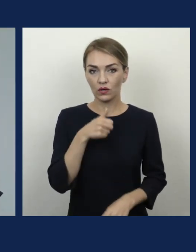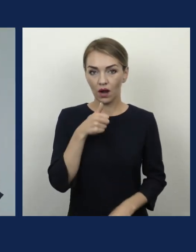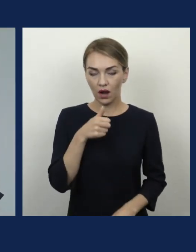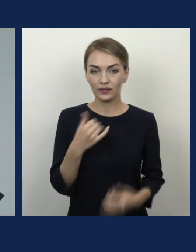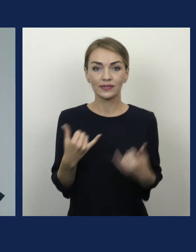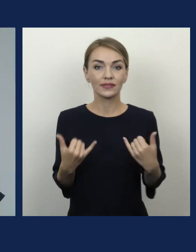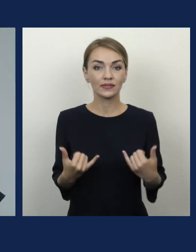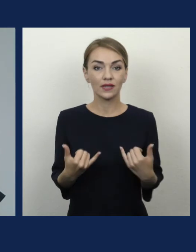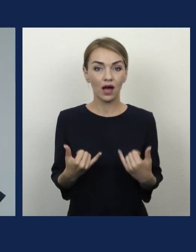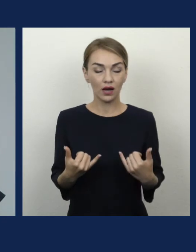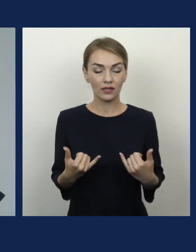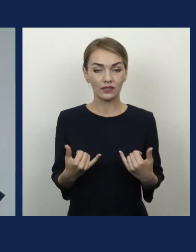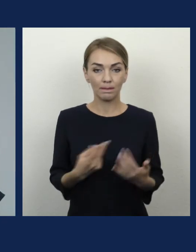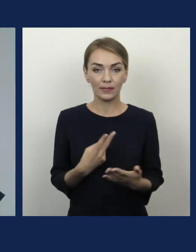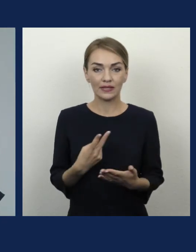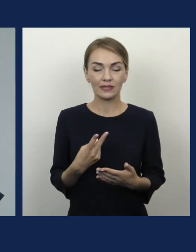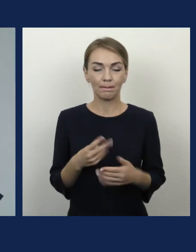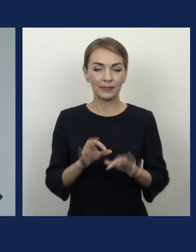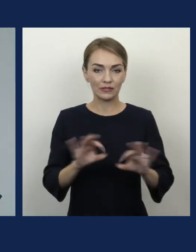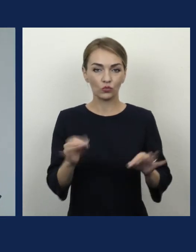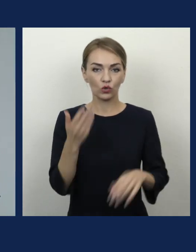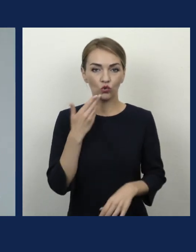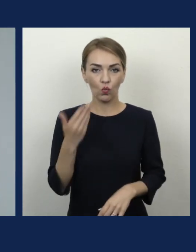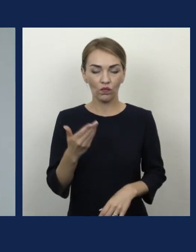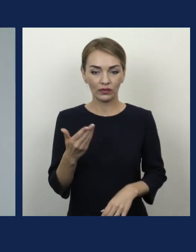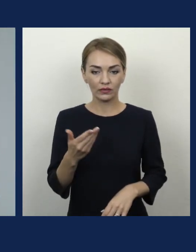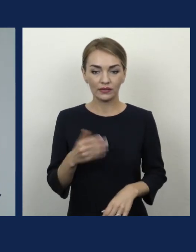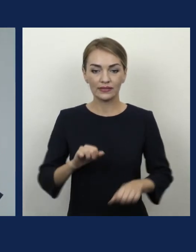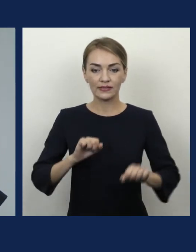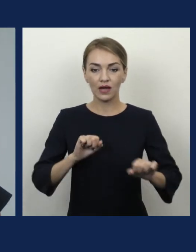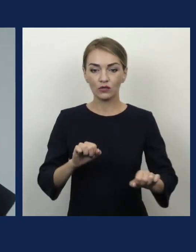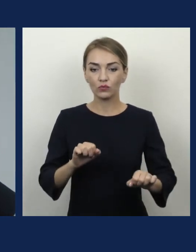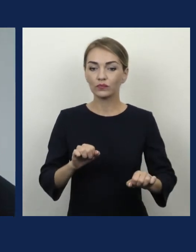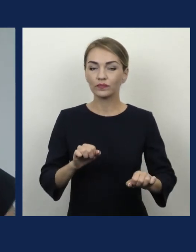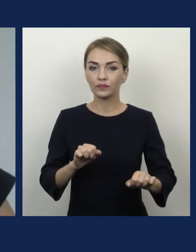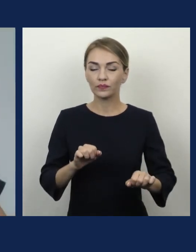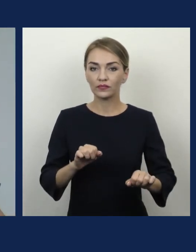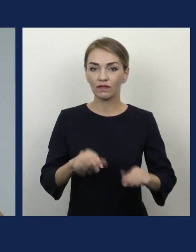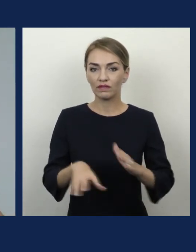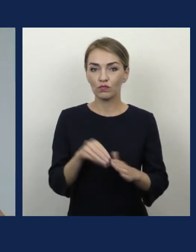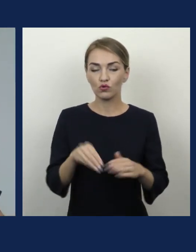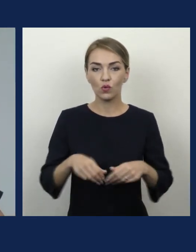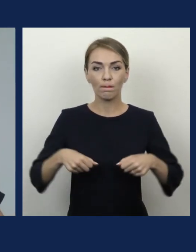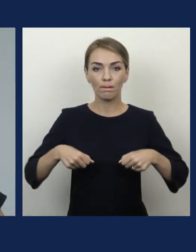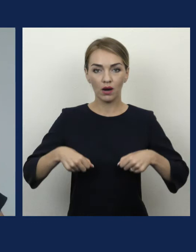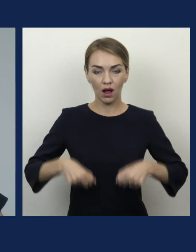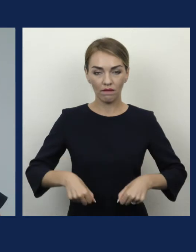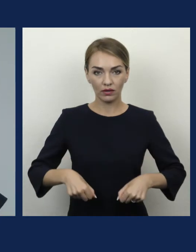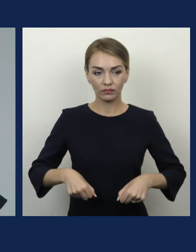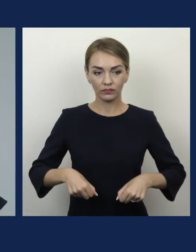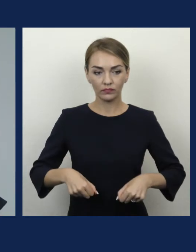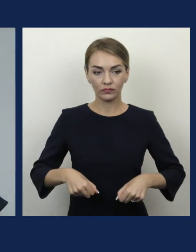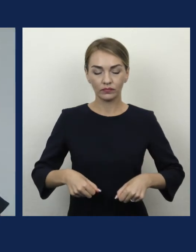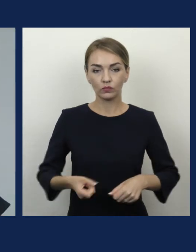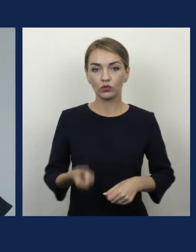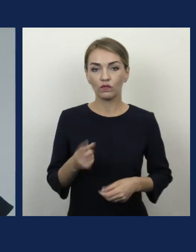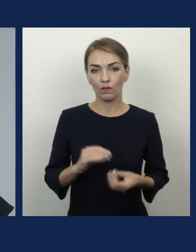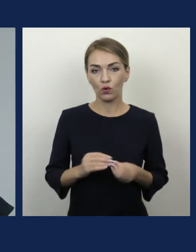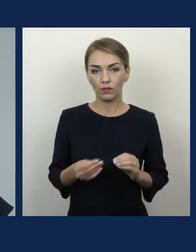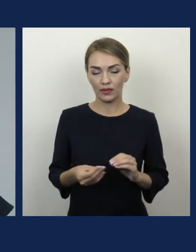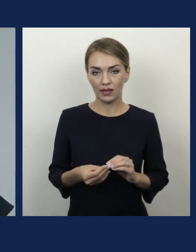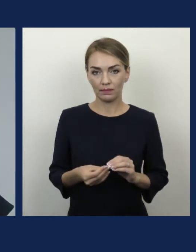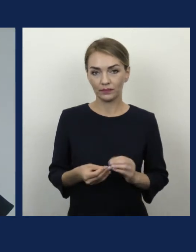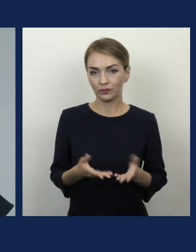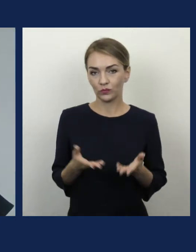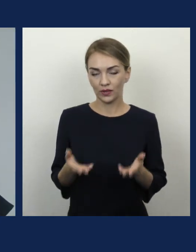between 2018 and 2019. She will now present her presentation about protection of subjective